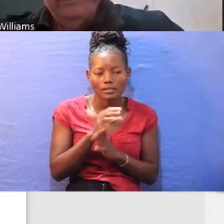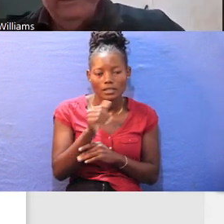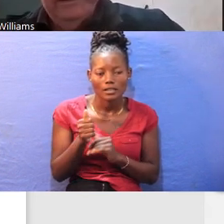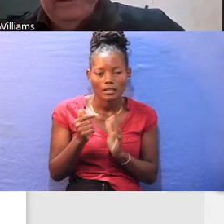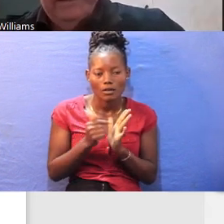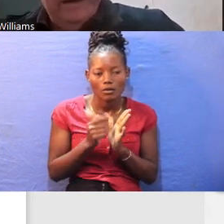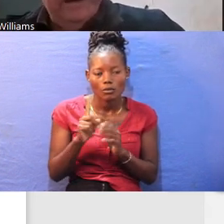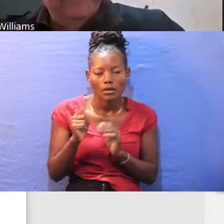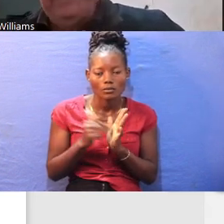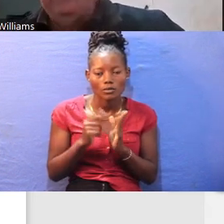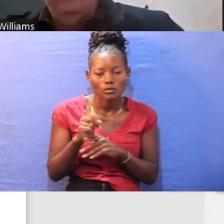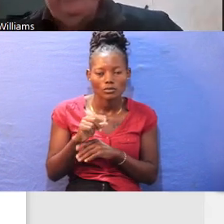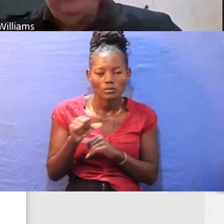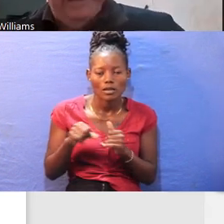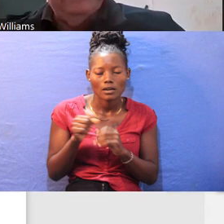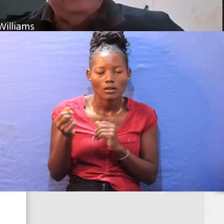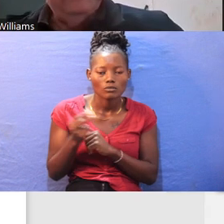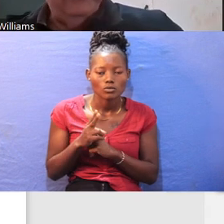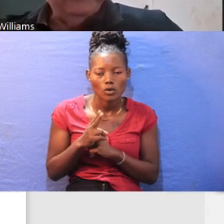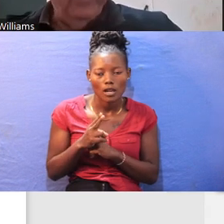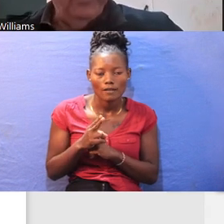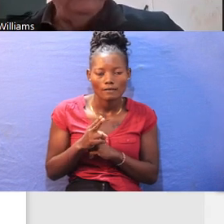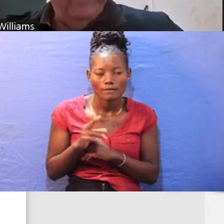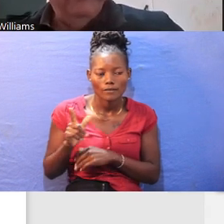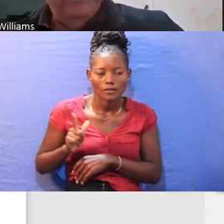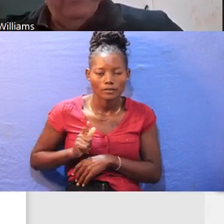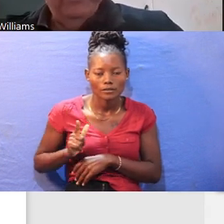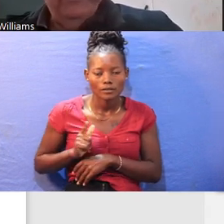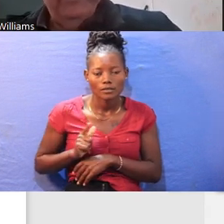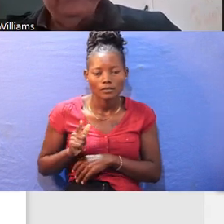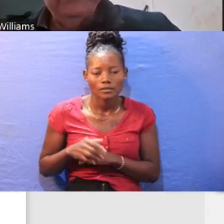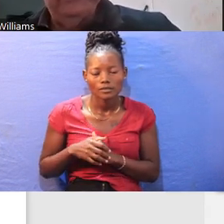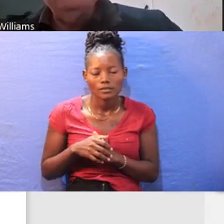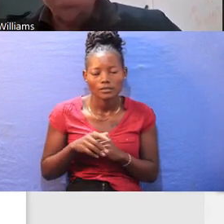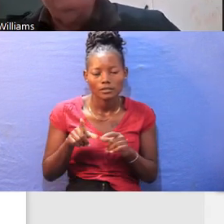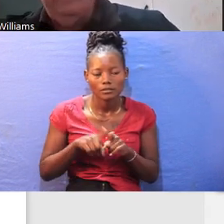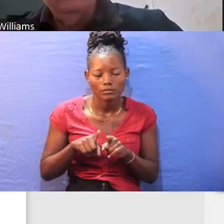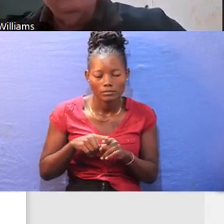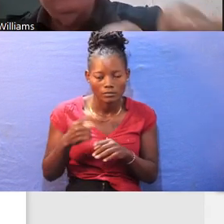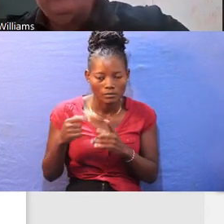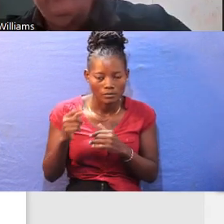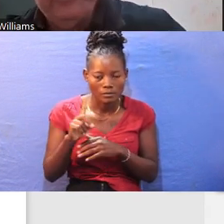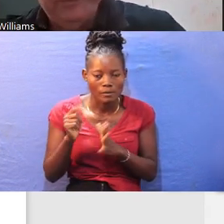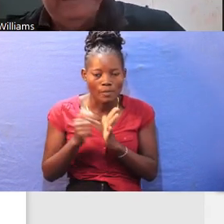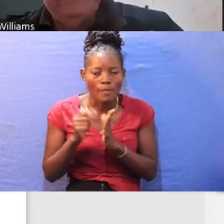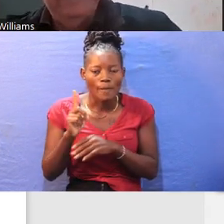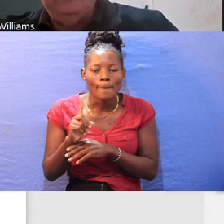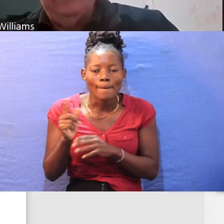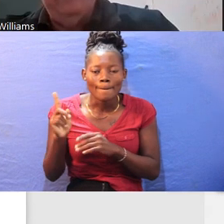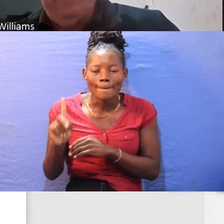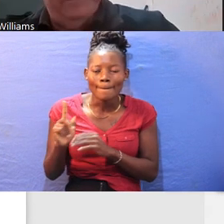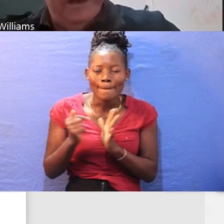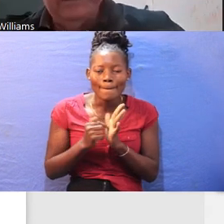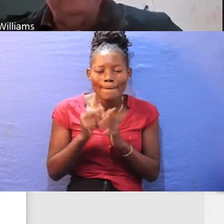So females, it's about a 10th slower. So 1, 1.1, and 1.2. Now, this is for sprinting. I